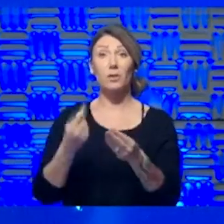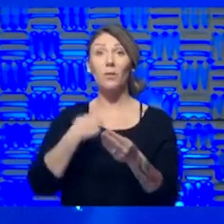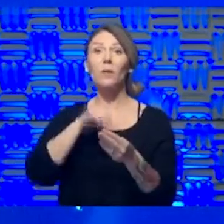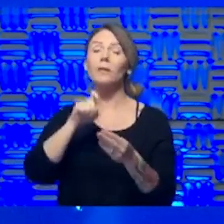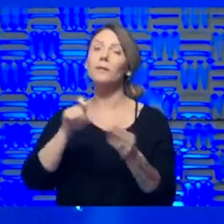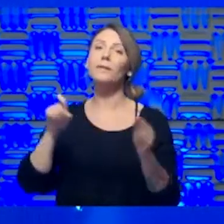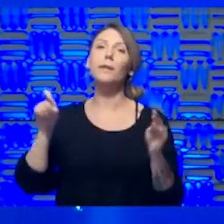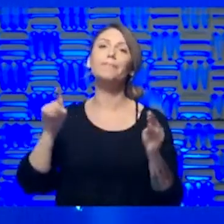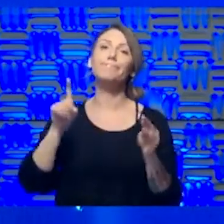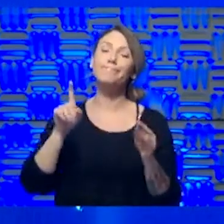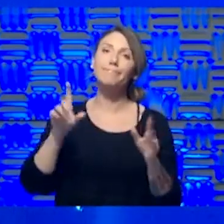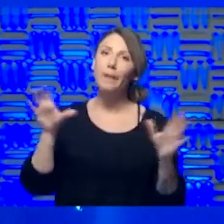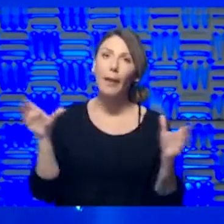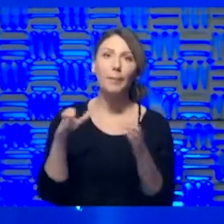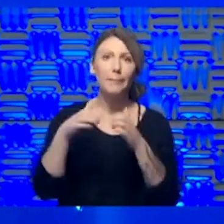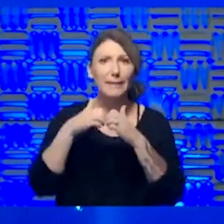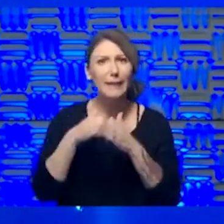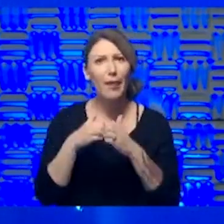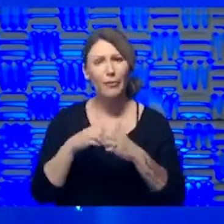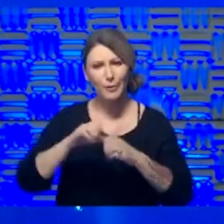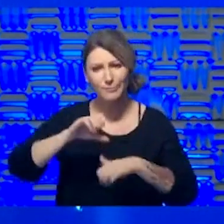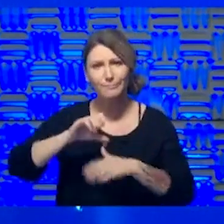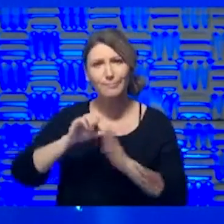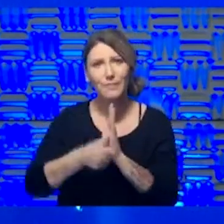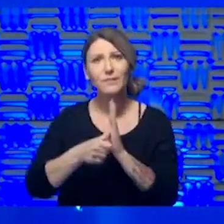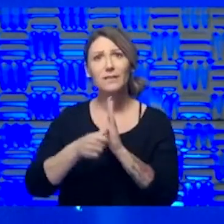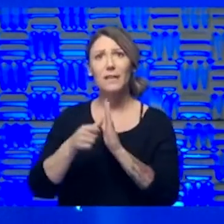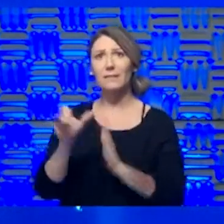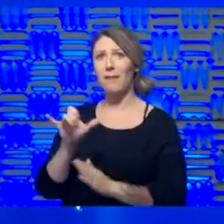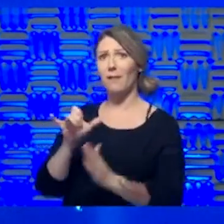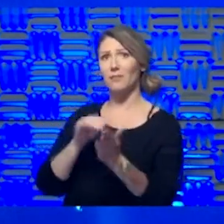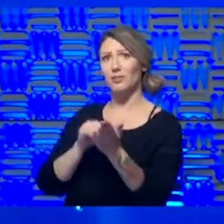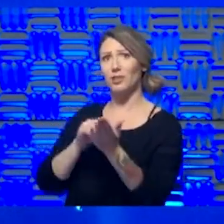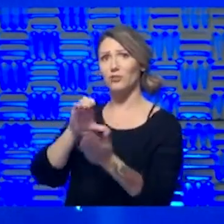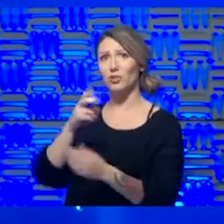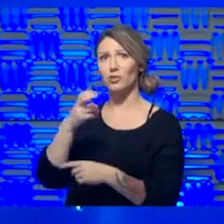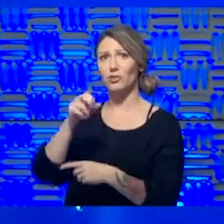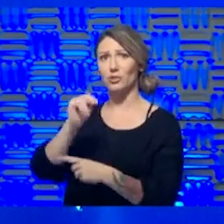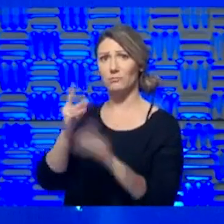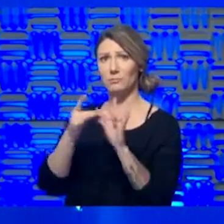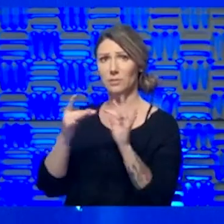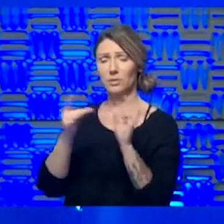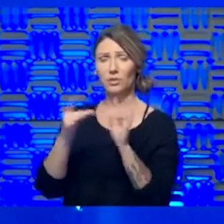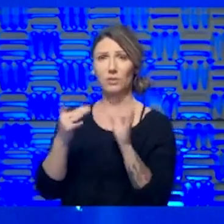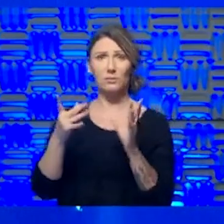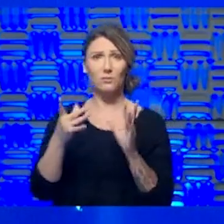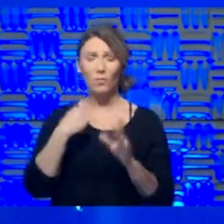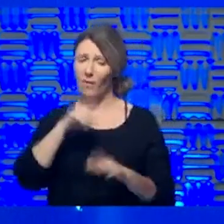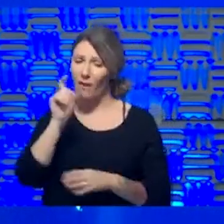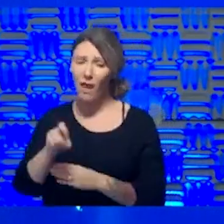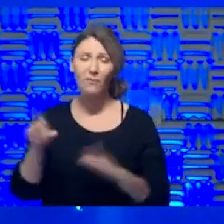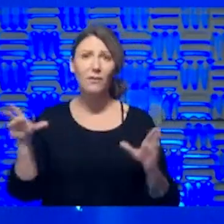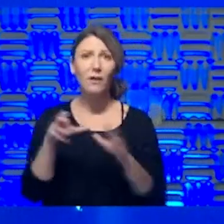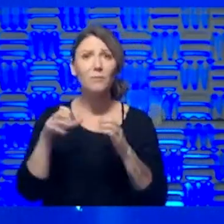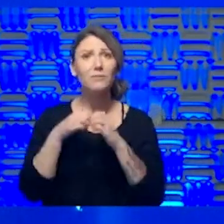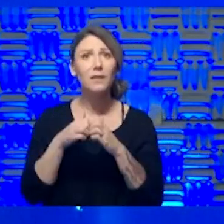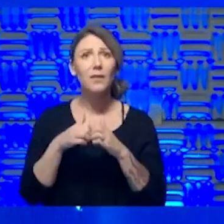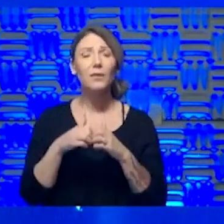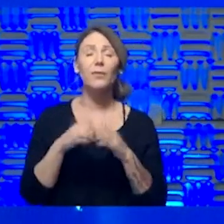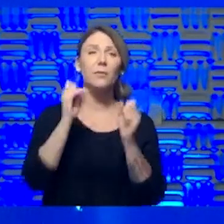together, as Dr. Chen has said, as best we can. And you know, the remarkable thing, the remarkable story is,